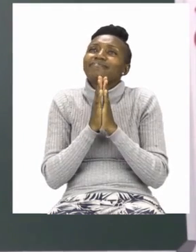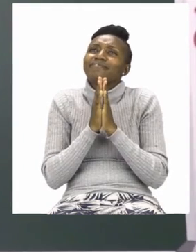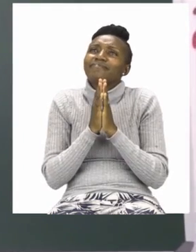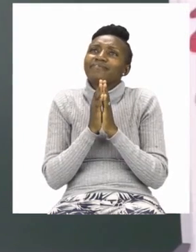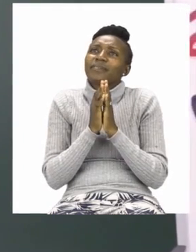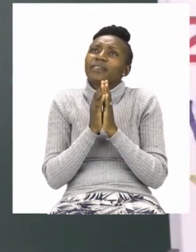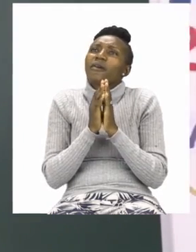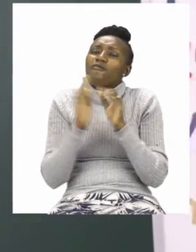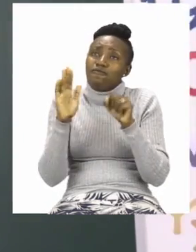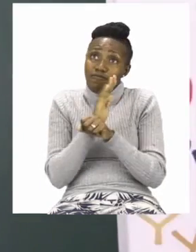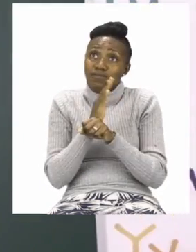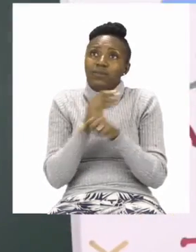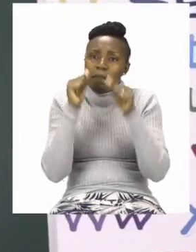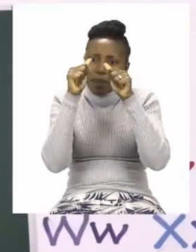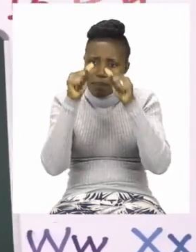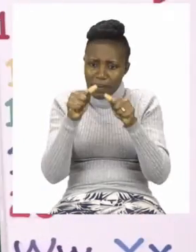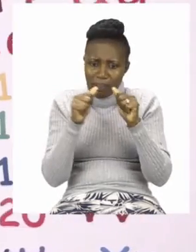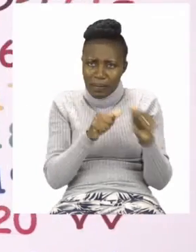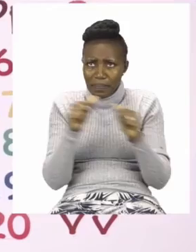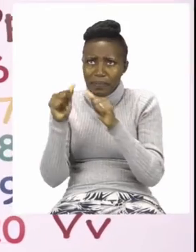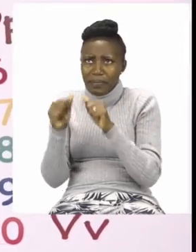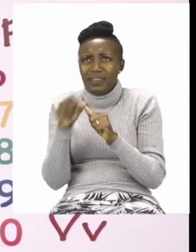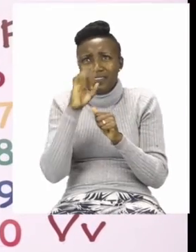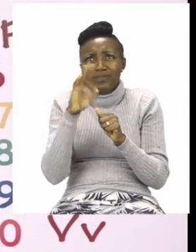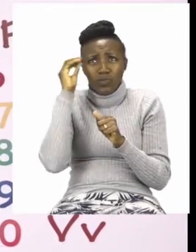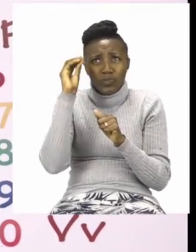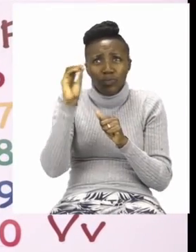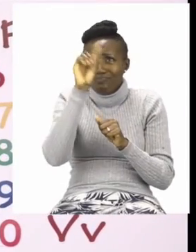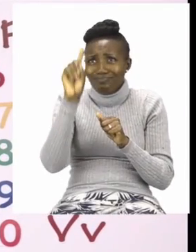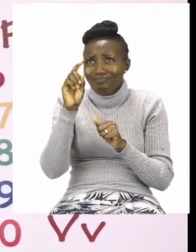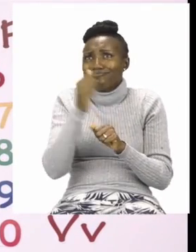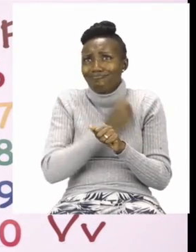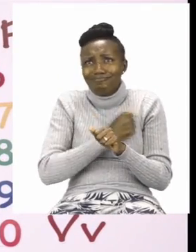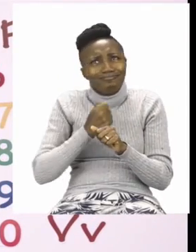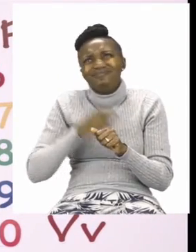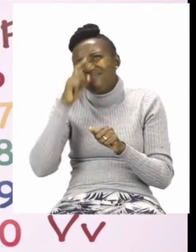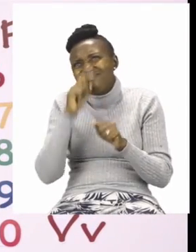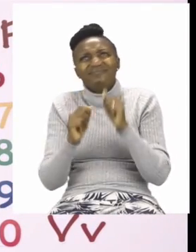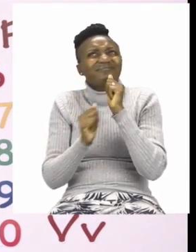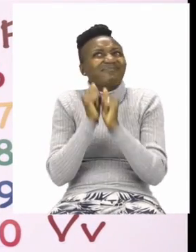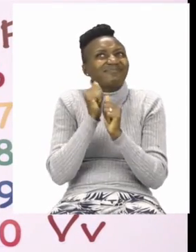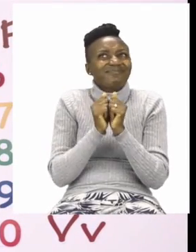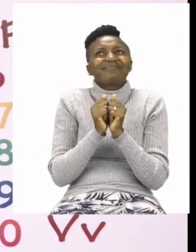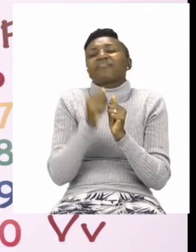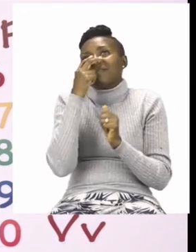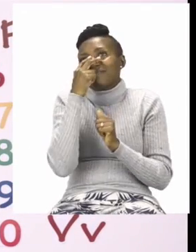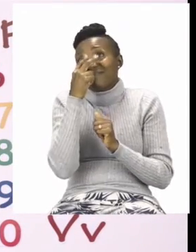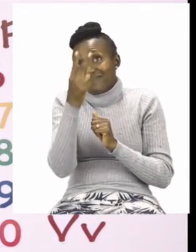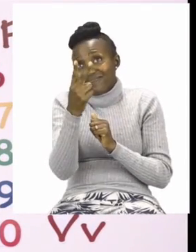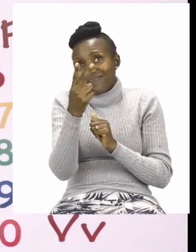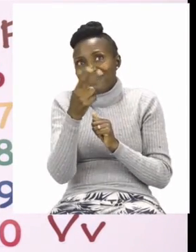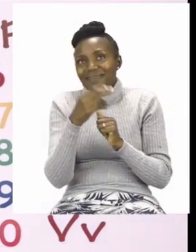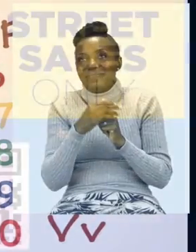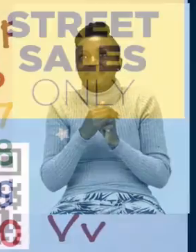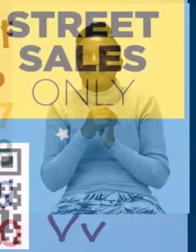everything inside the lines, and if you need help from an adult, it's okay to ask. I will see you soon after the